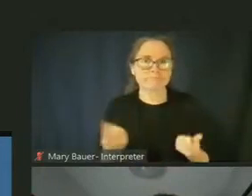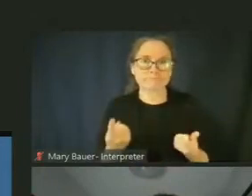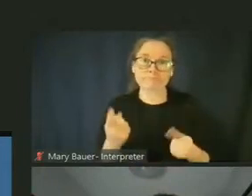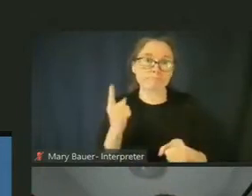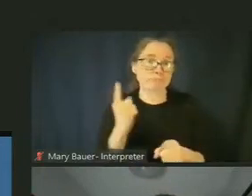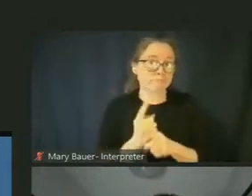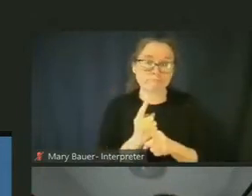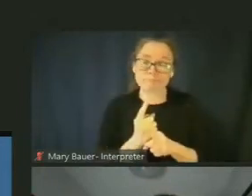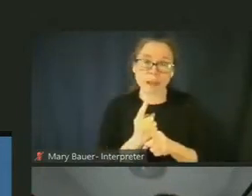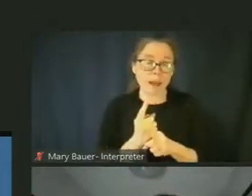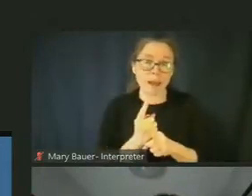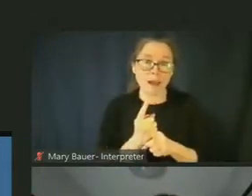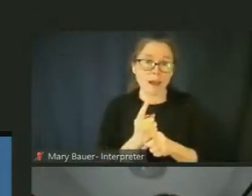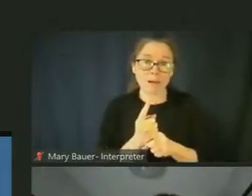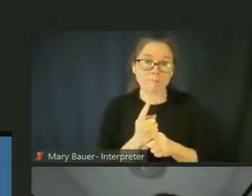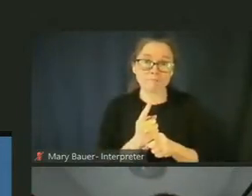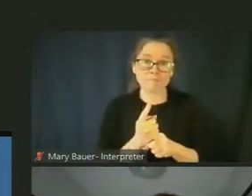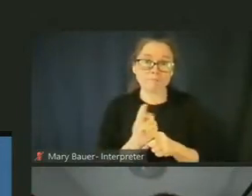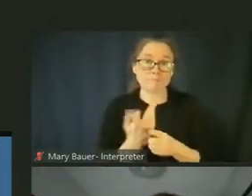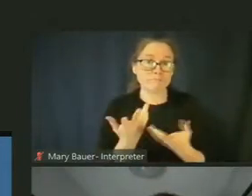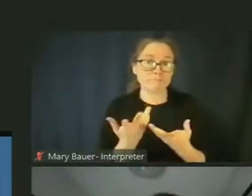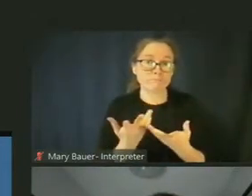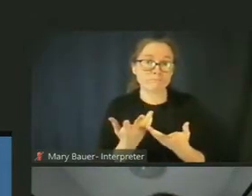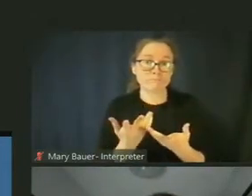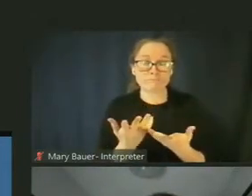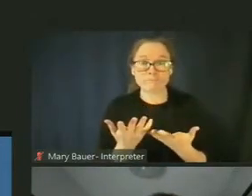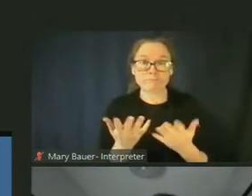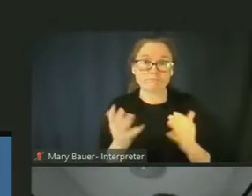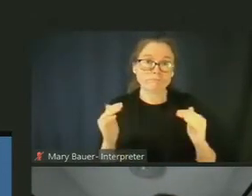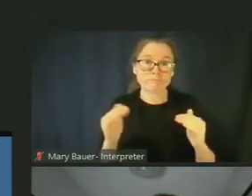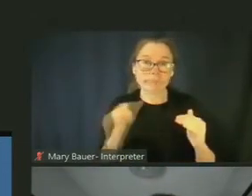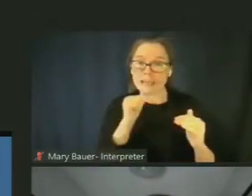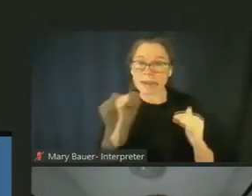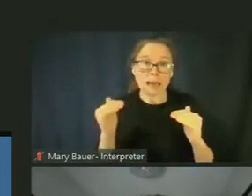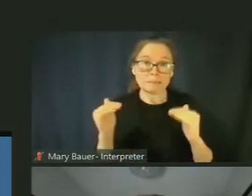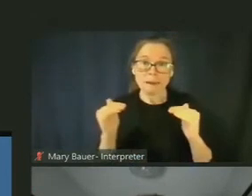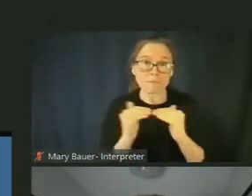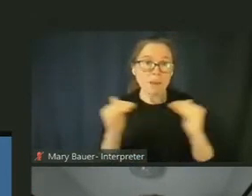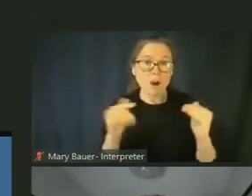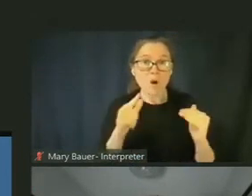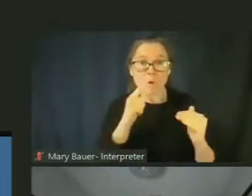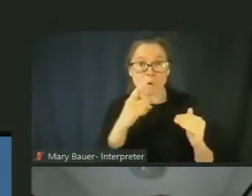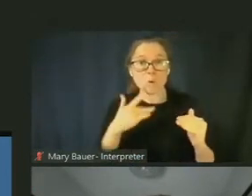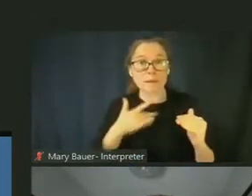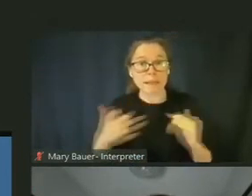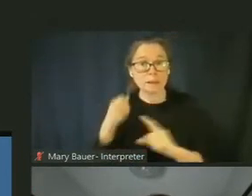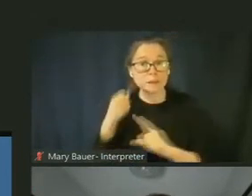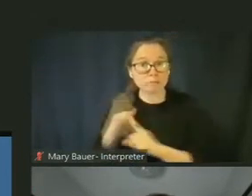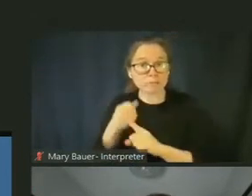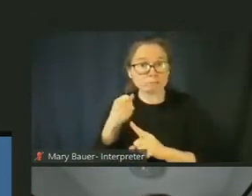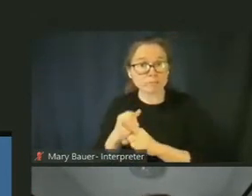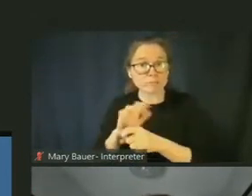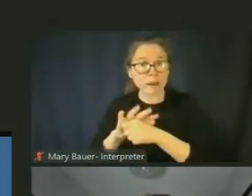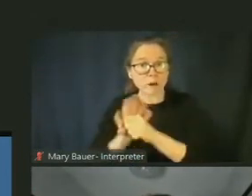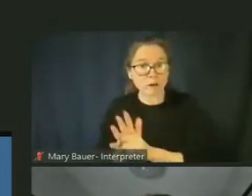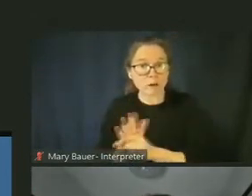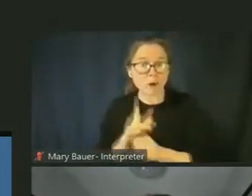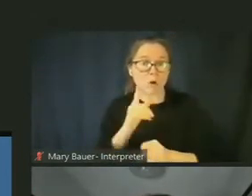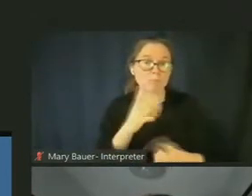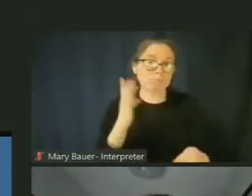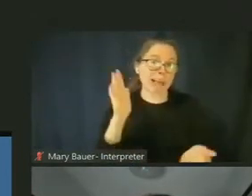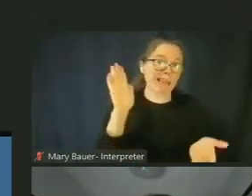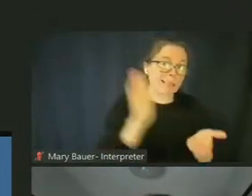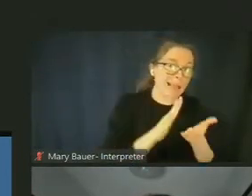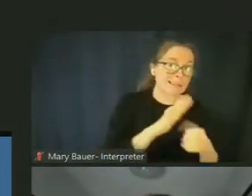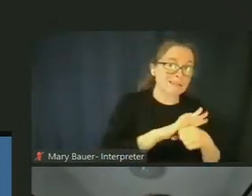disproportionality in who's getting infected by it, when we talk about that 70% or that herd, is there a nuance